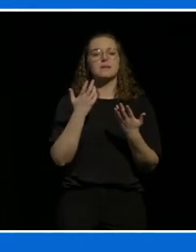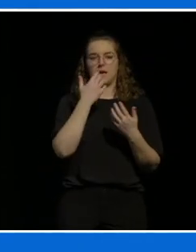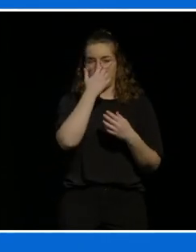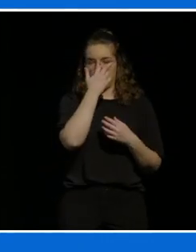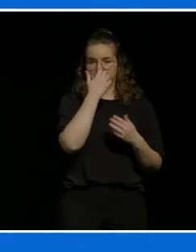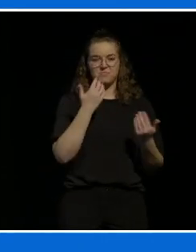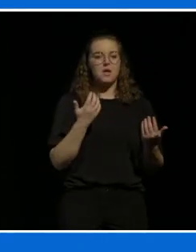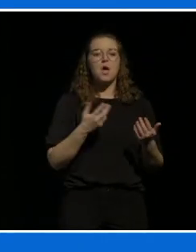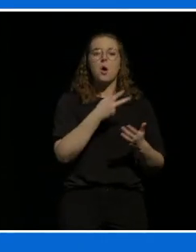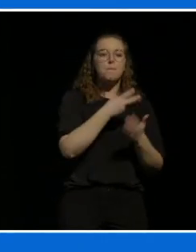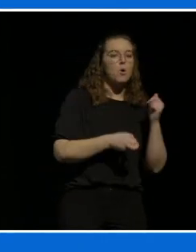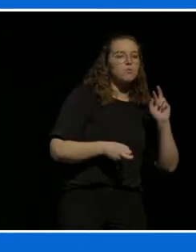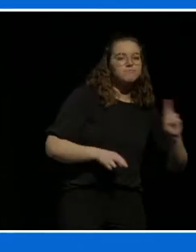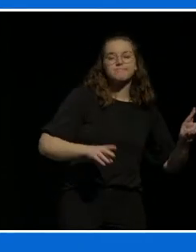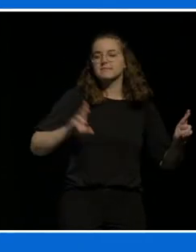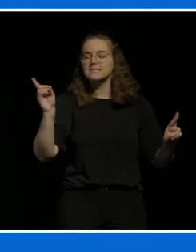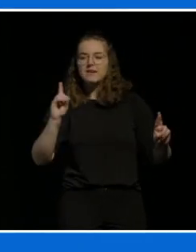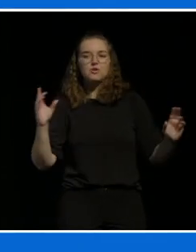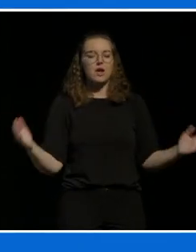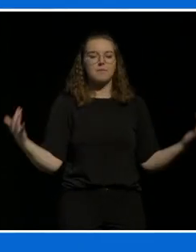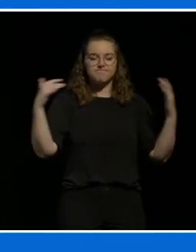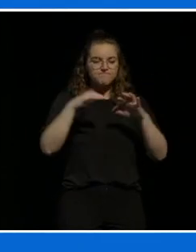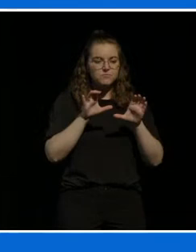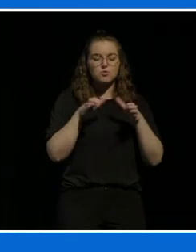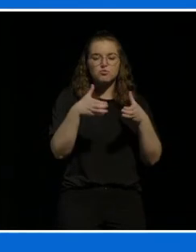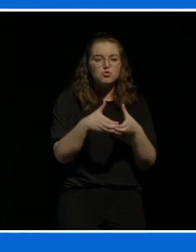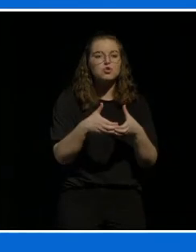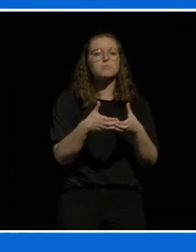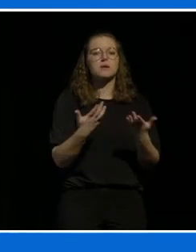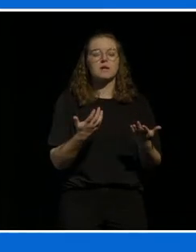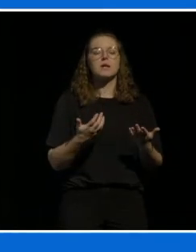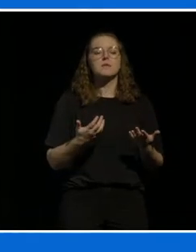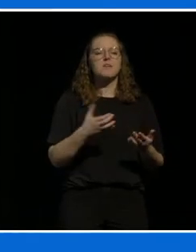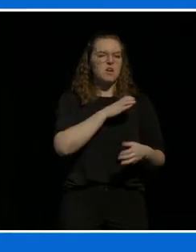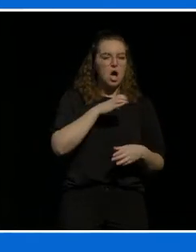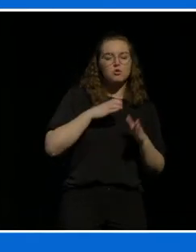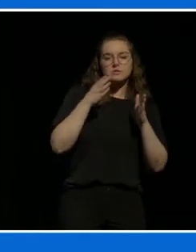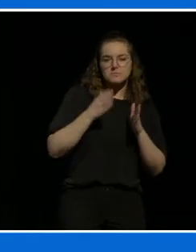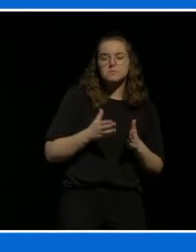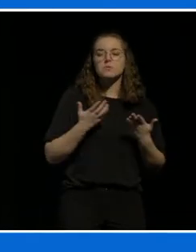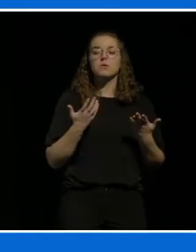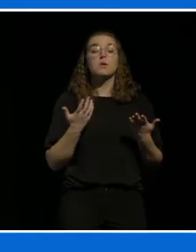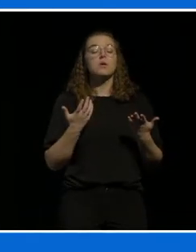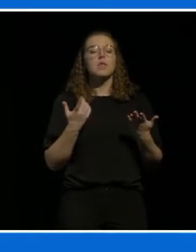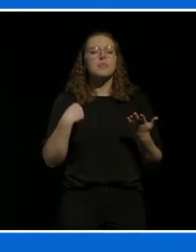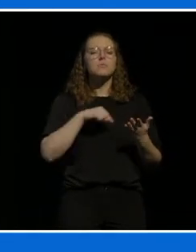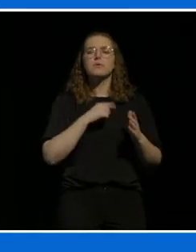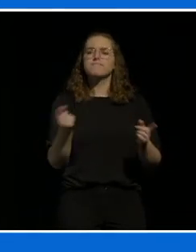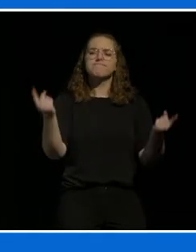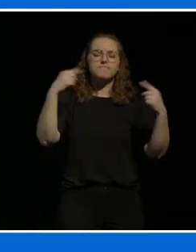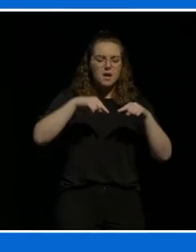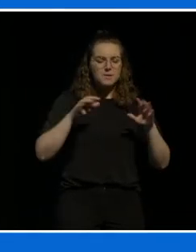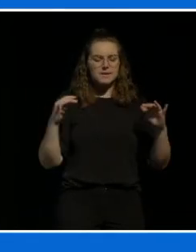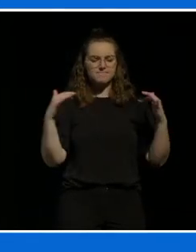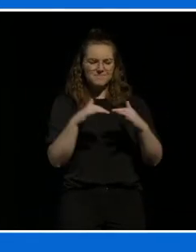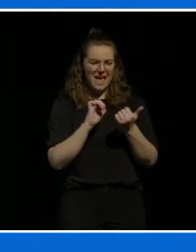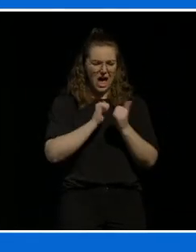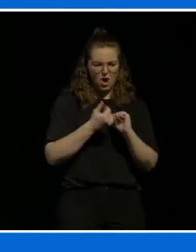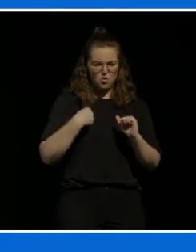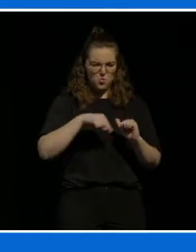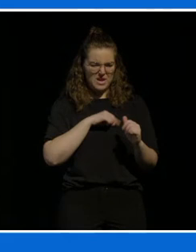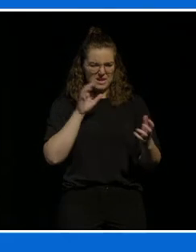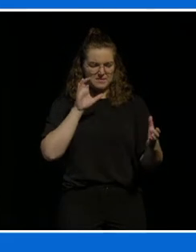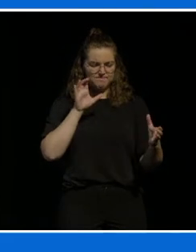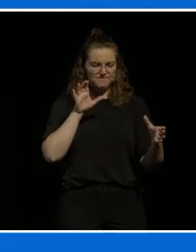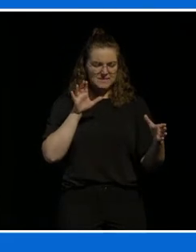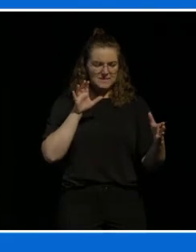policymakers, congressmen, congresswomen, and kind of people within the private sector space that are coming in to talk about how do we reframe digital media and understand